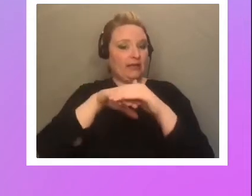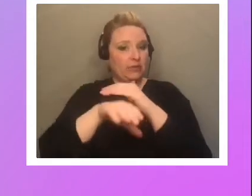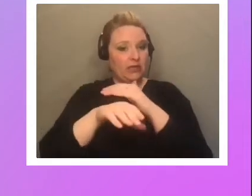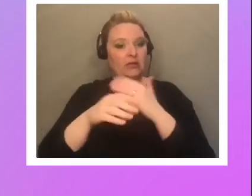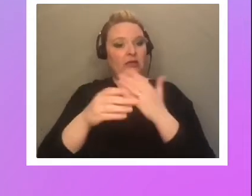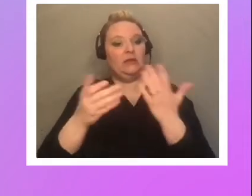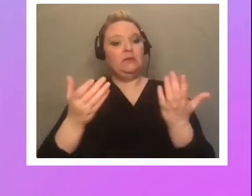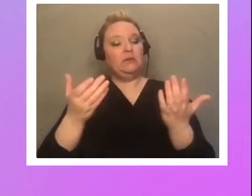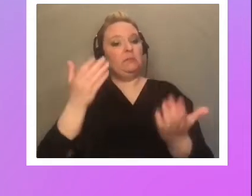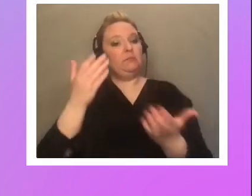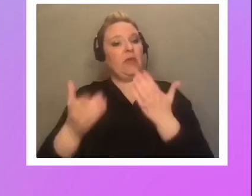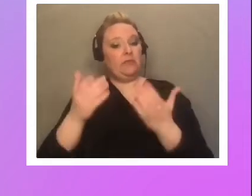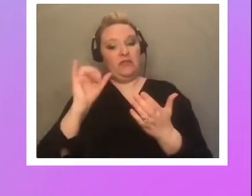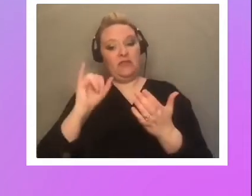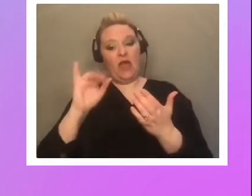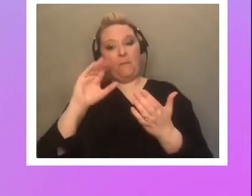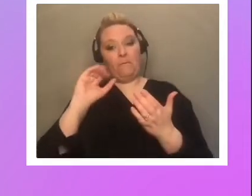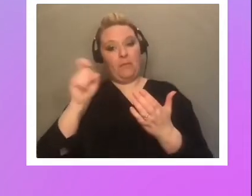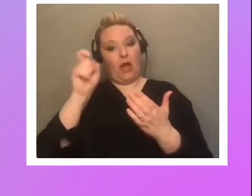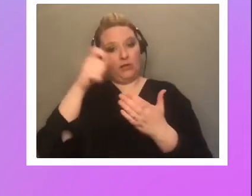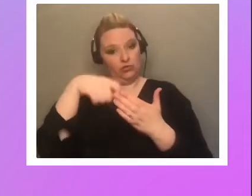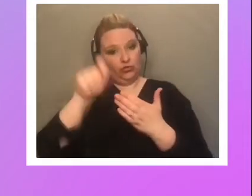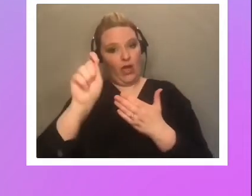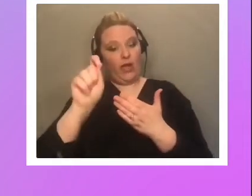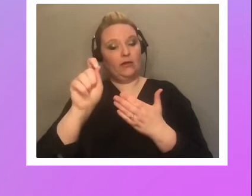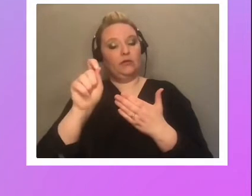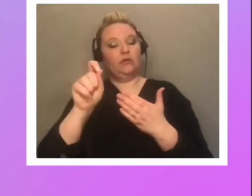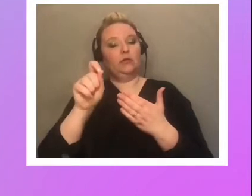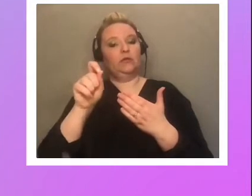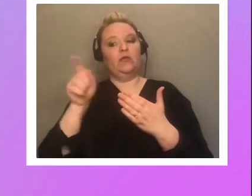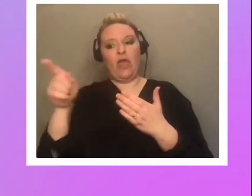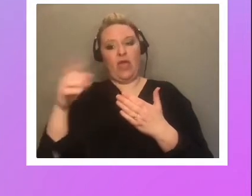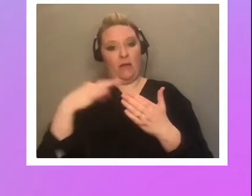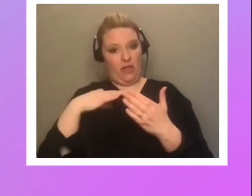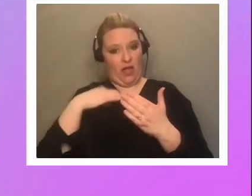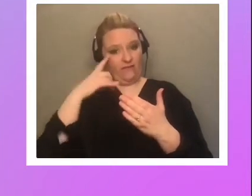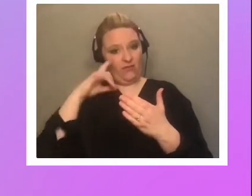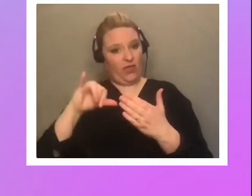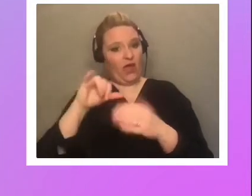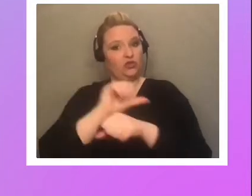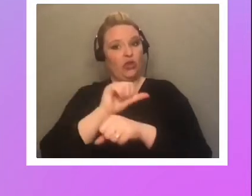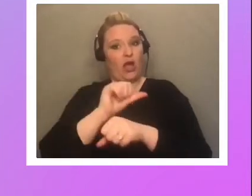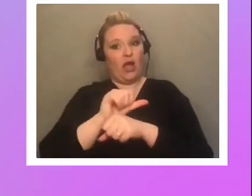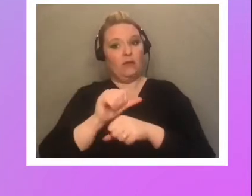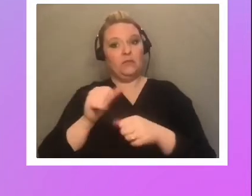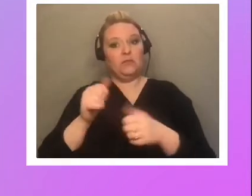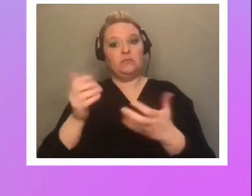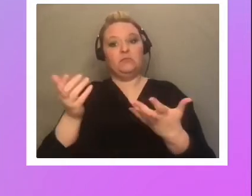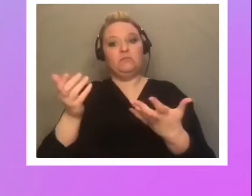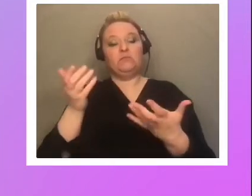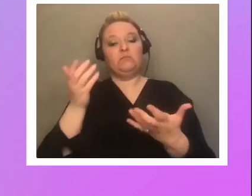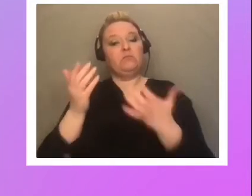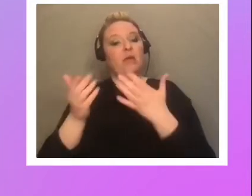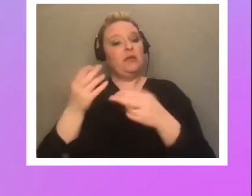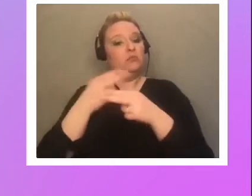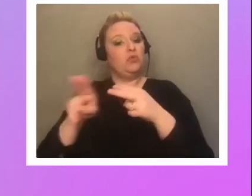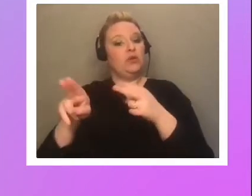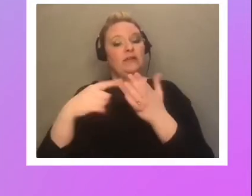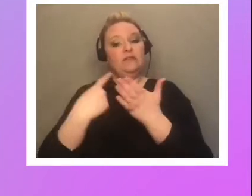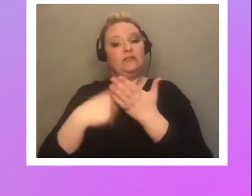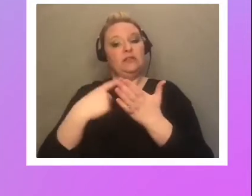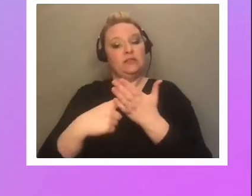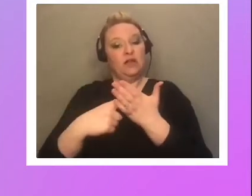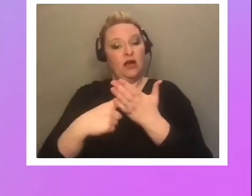may have checked that box when they applied for the job. They may have even talked briefly about